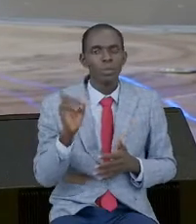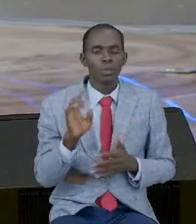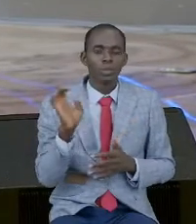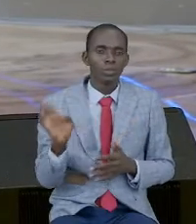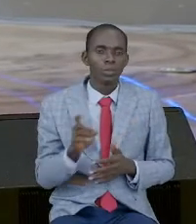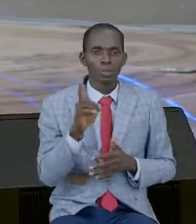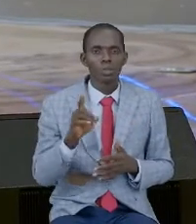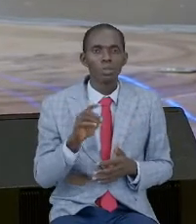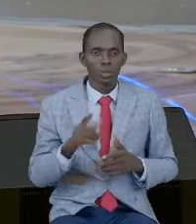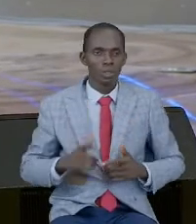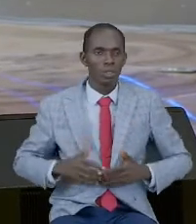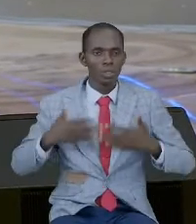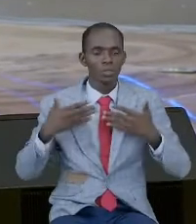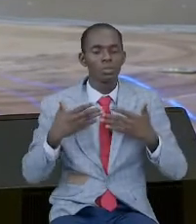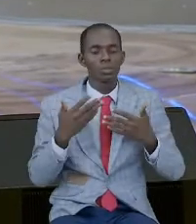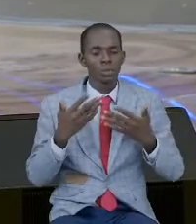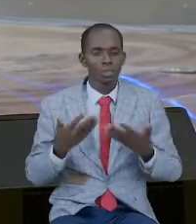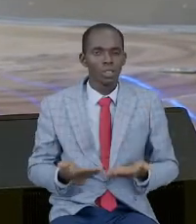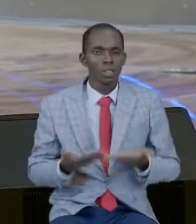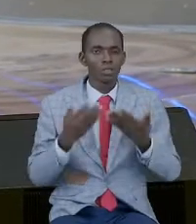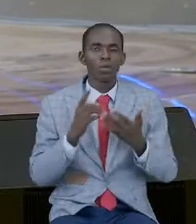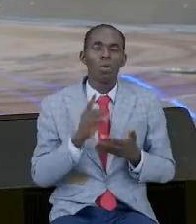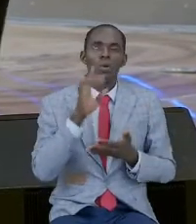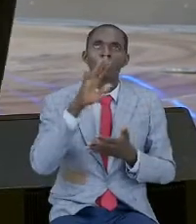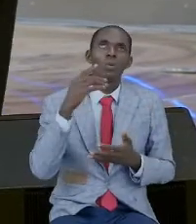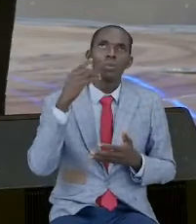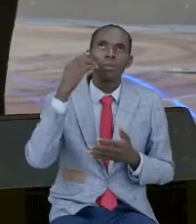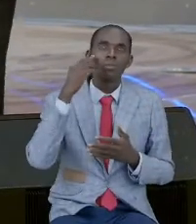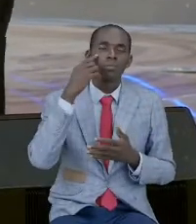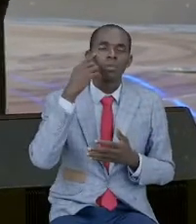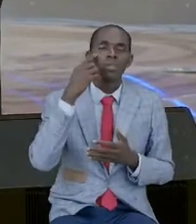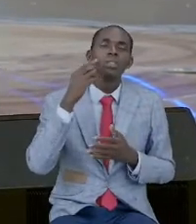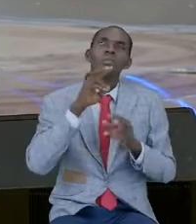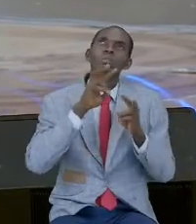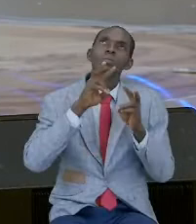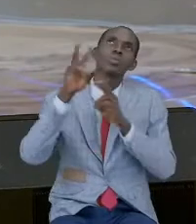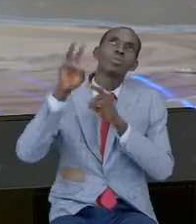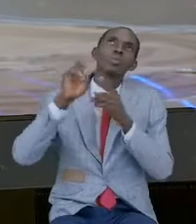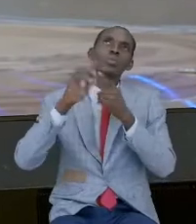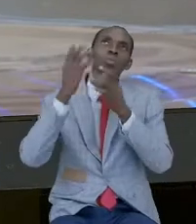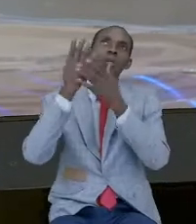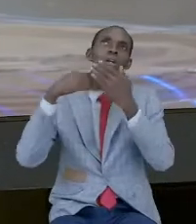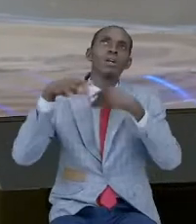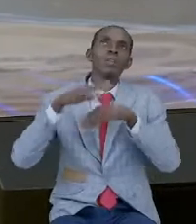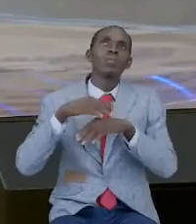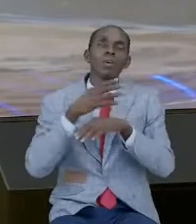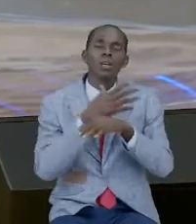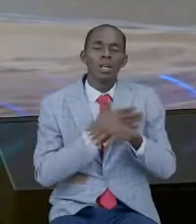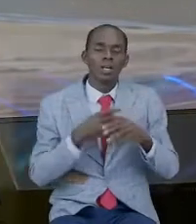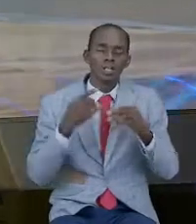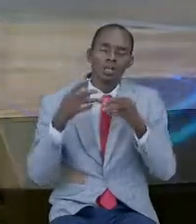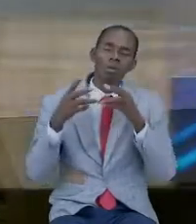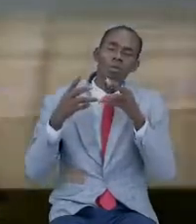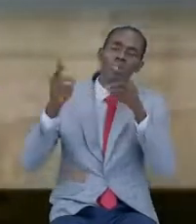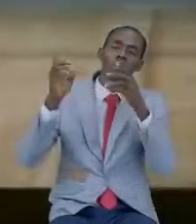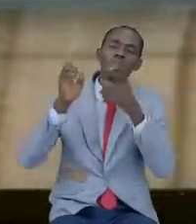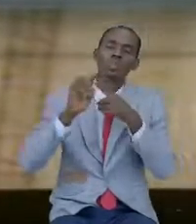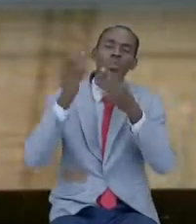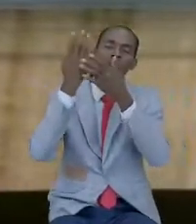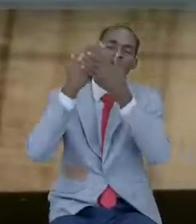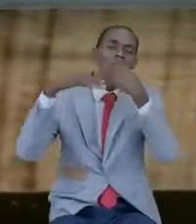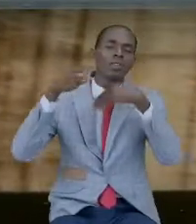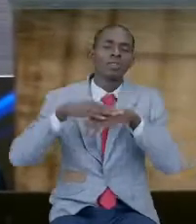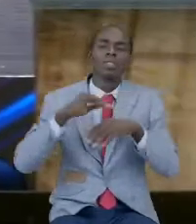live, lift up your eyes. You're going to heaven, and the path towards heaven is the path